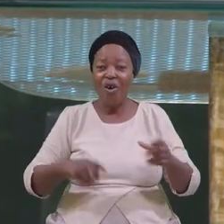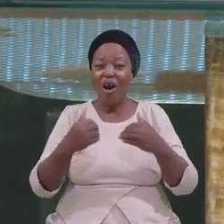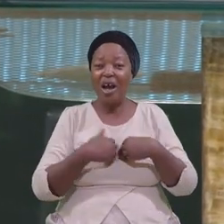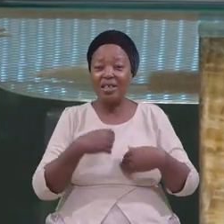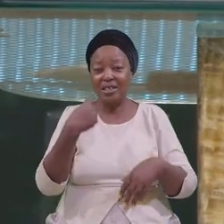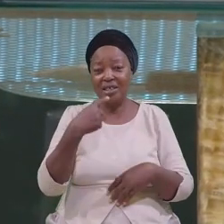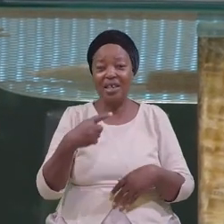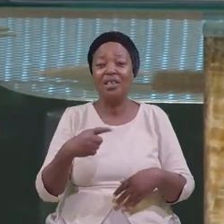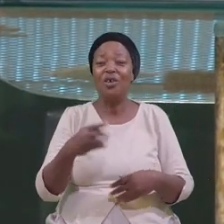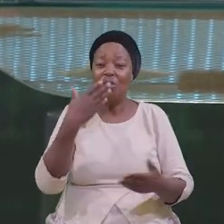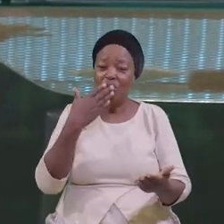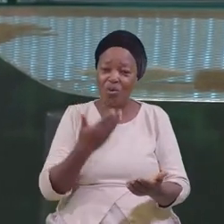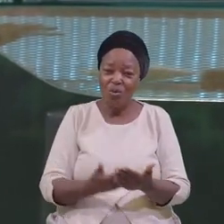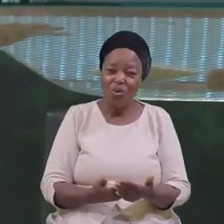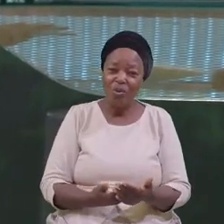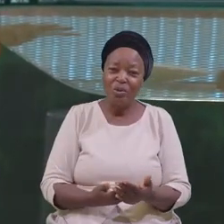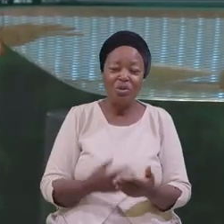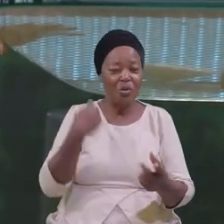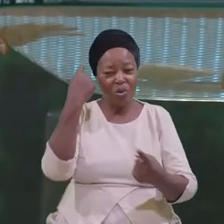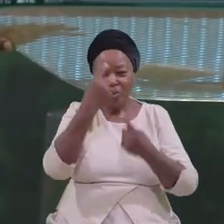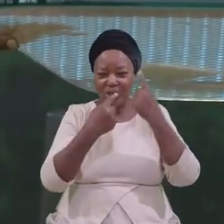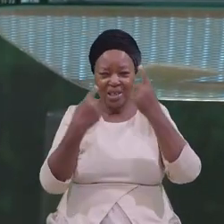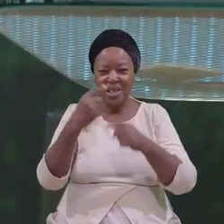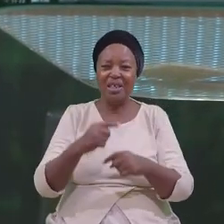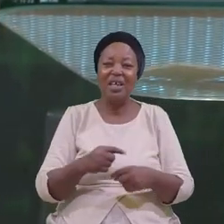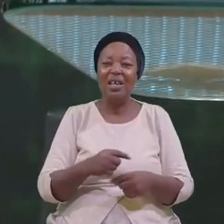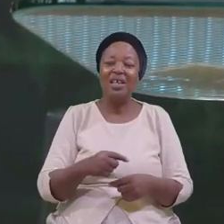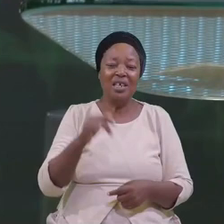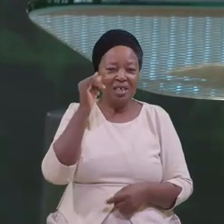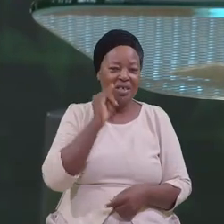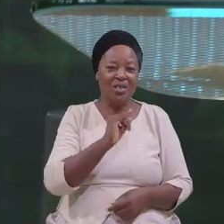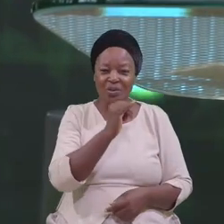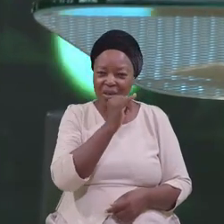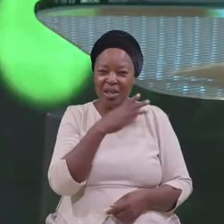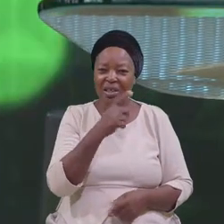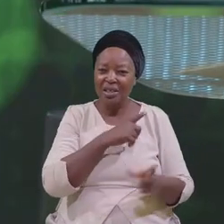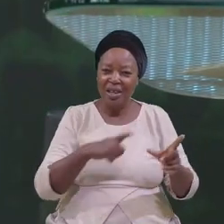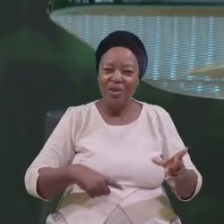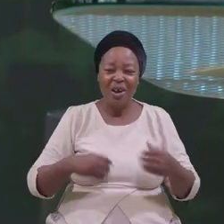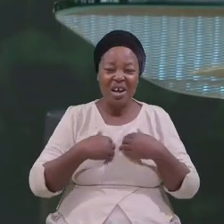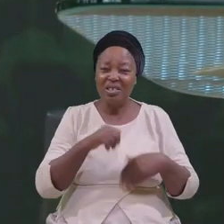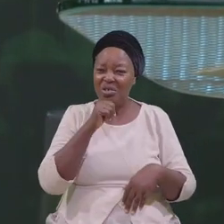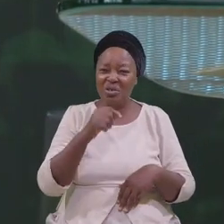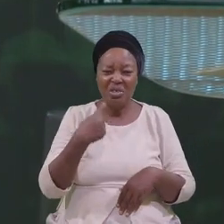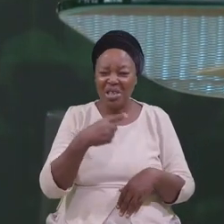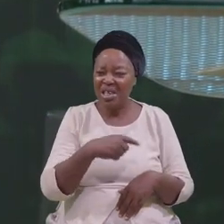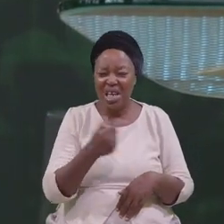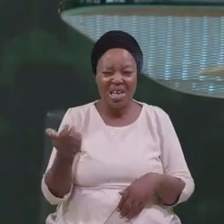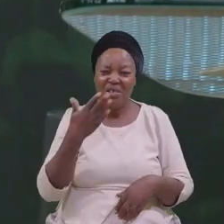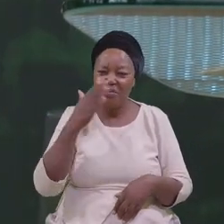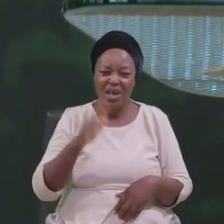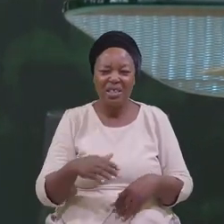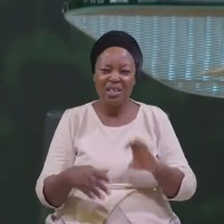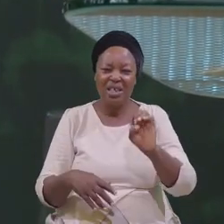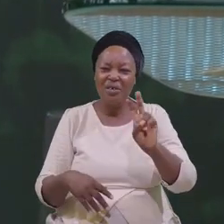spoken good concerning Israel. The Lord has not spoken evil concerning Israel.